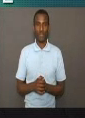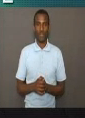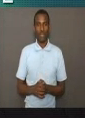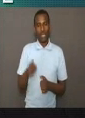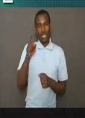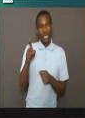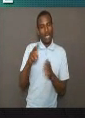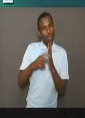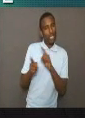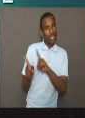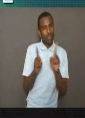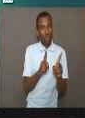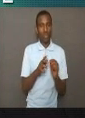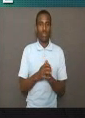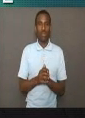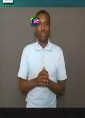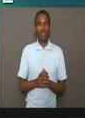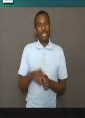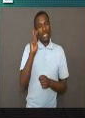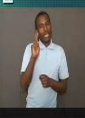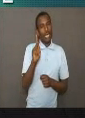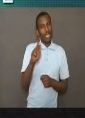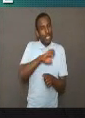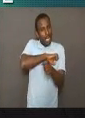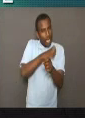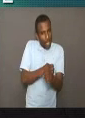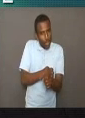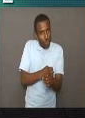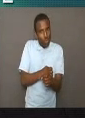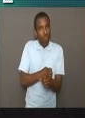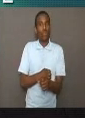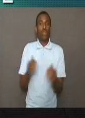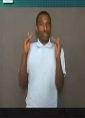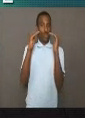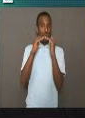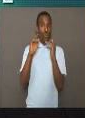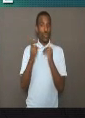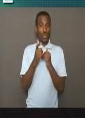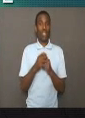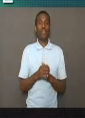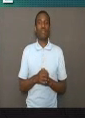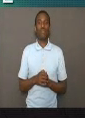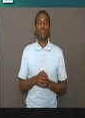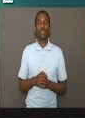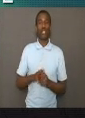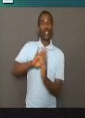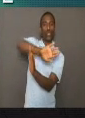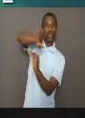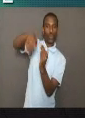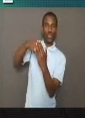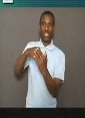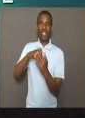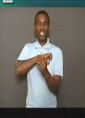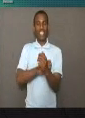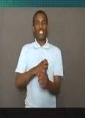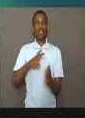This means that the kinetic energy is equal to the total